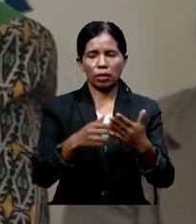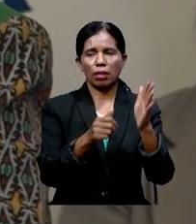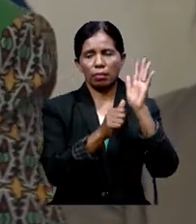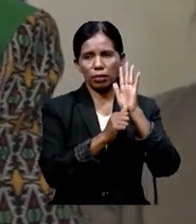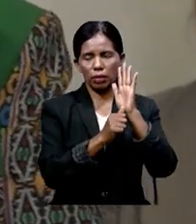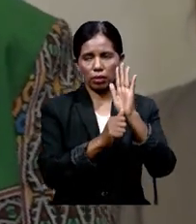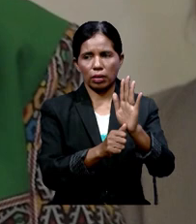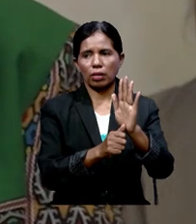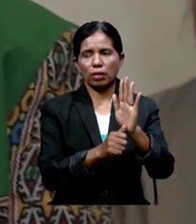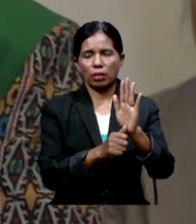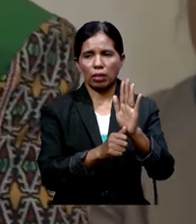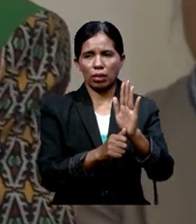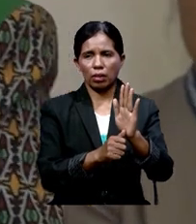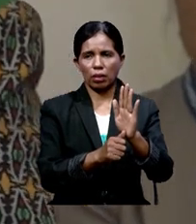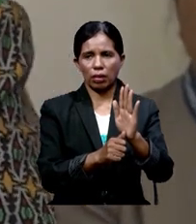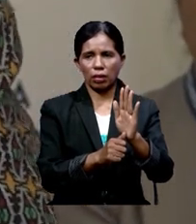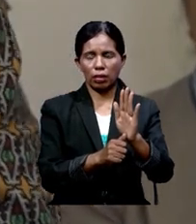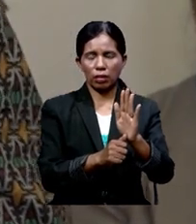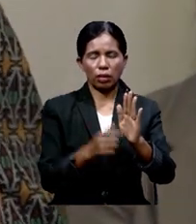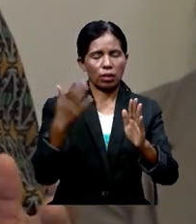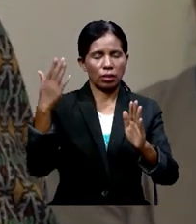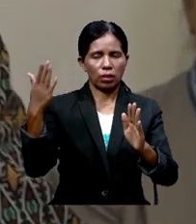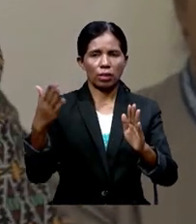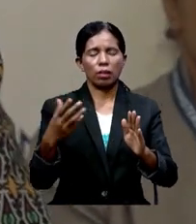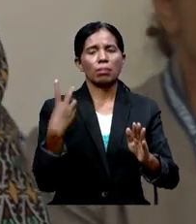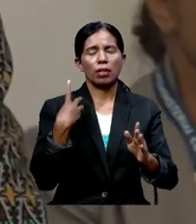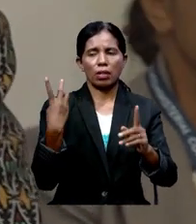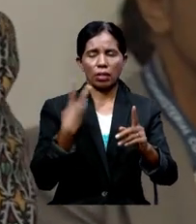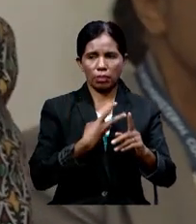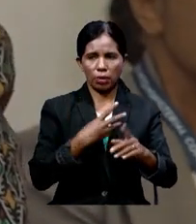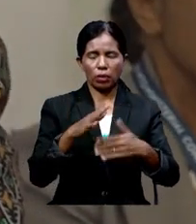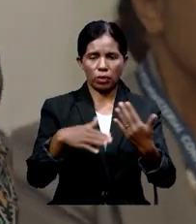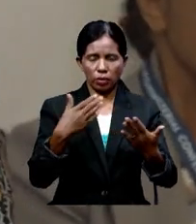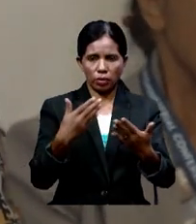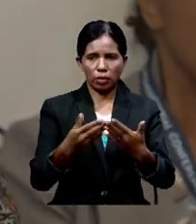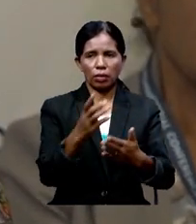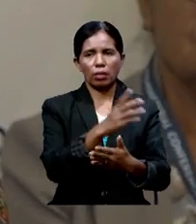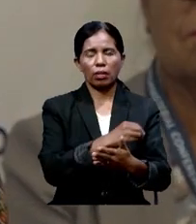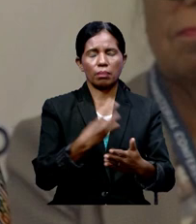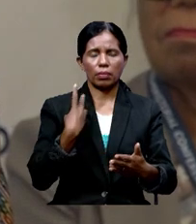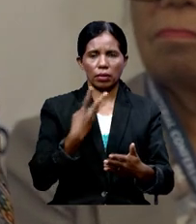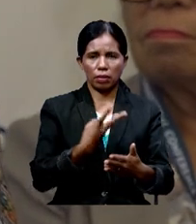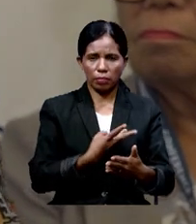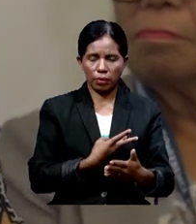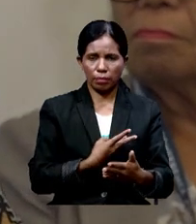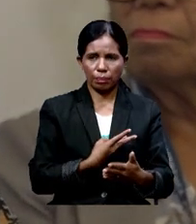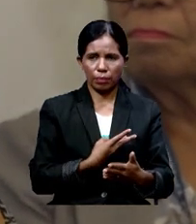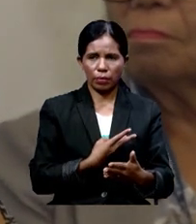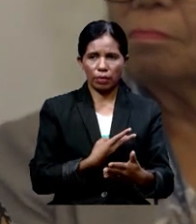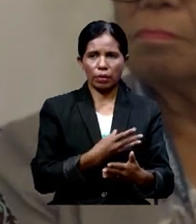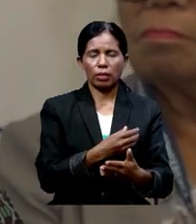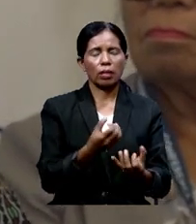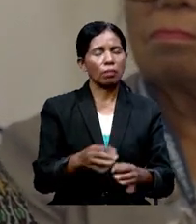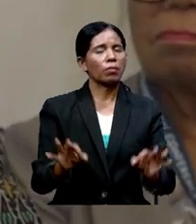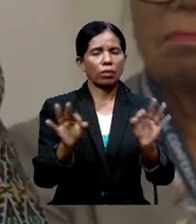representative in Geneva, for us to arrive at this milestone that is so